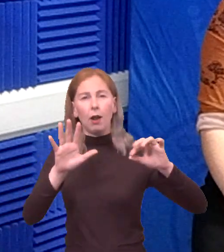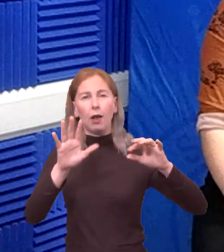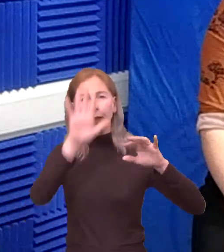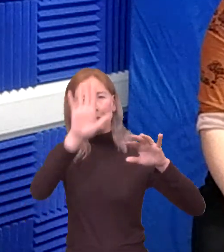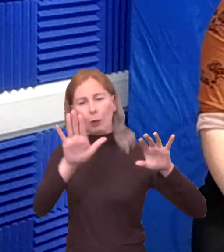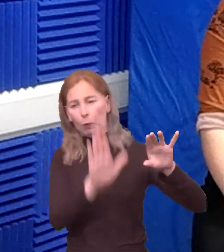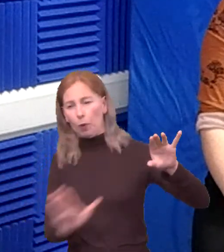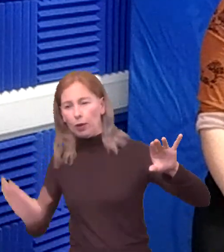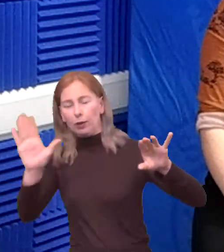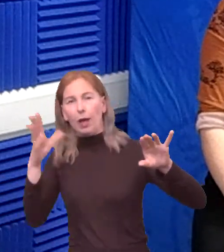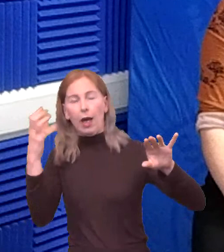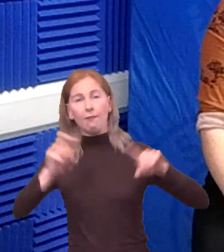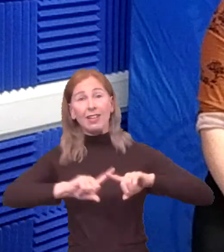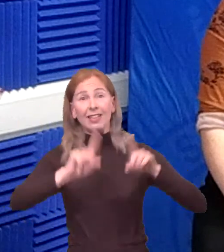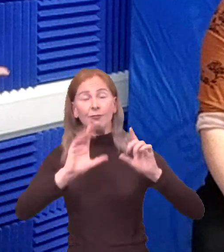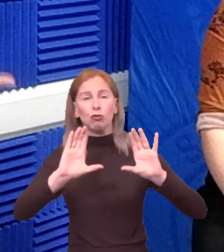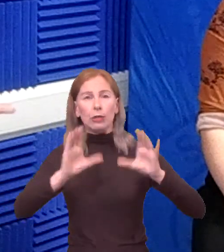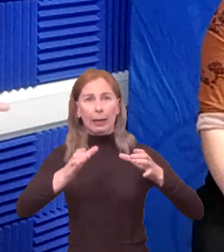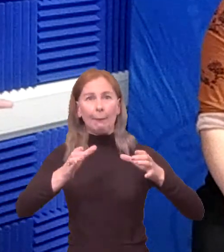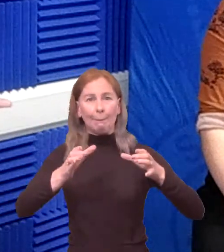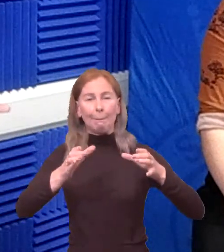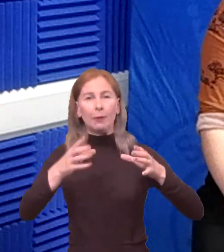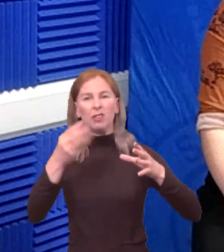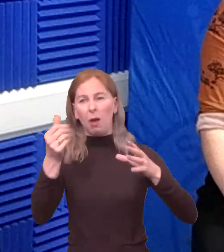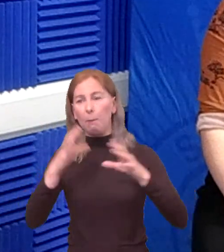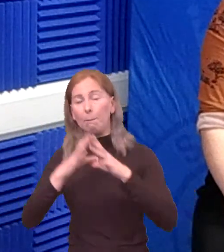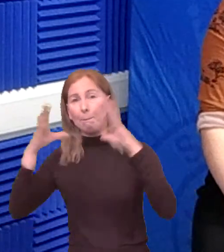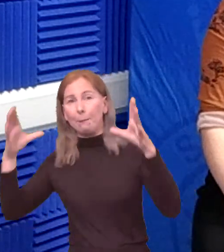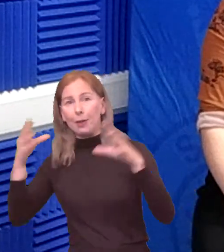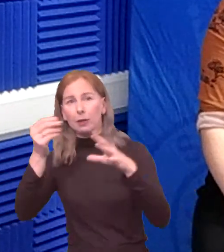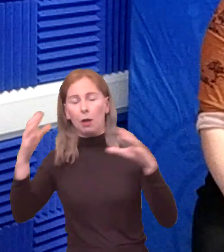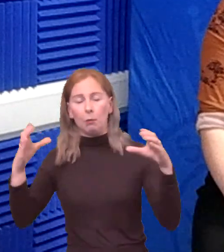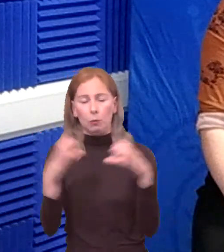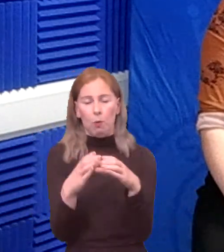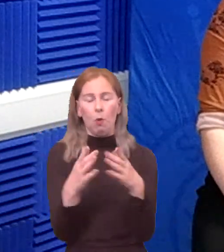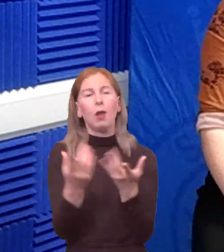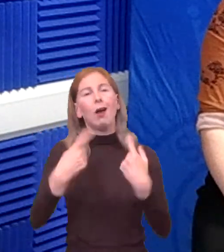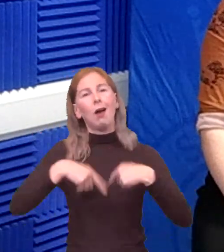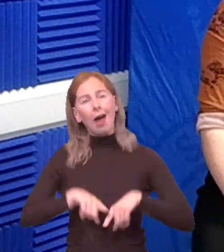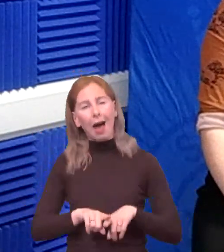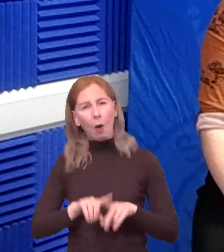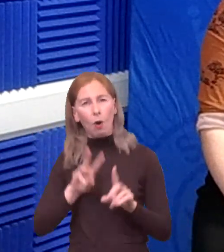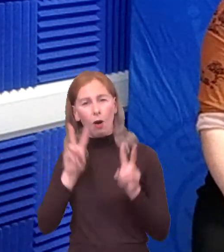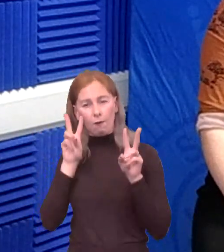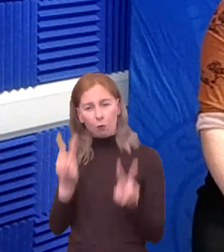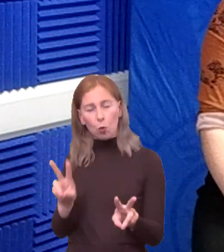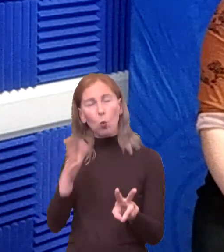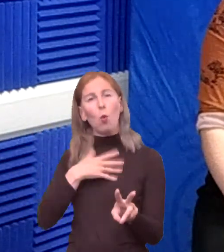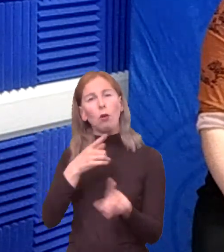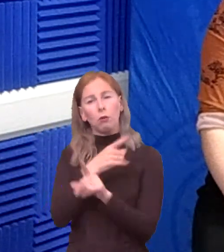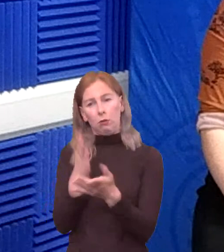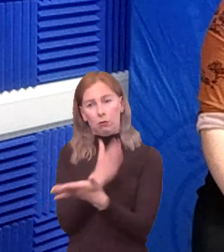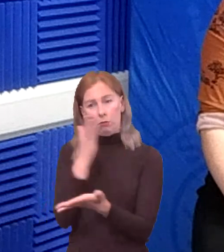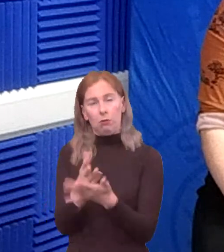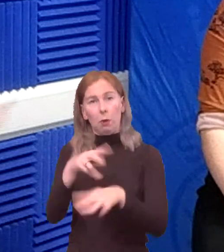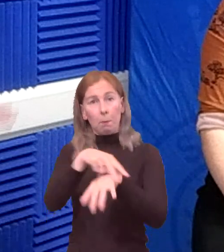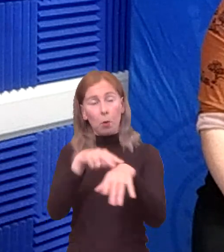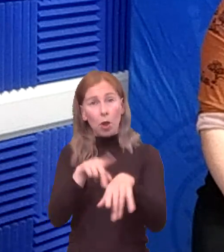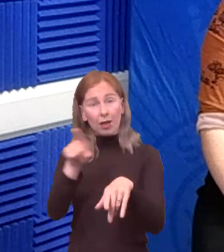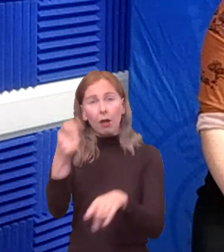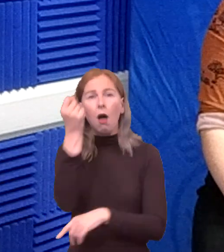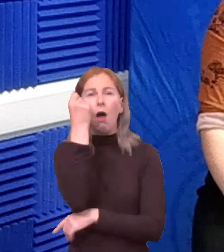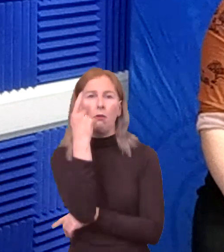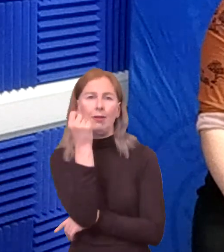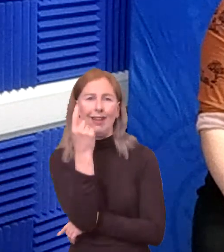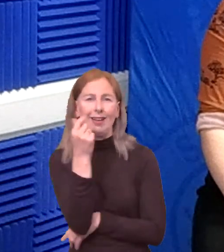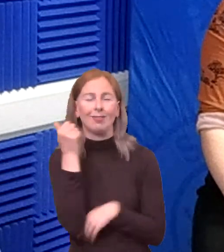keen is that the police understand the issues that farmers are facing, and if Surrey have chosen to deliver that understanding in a slightly